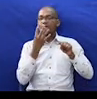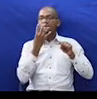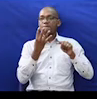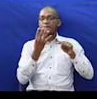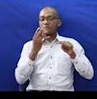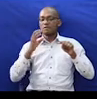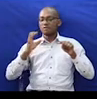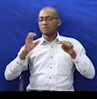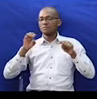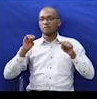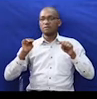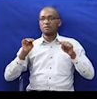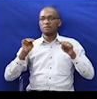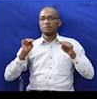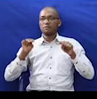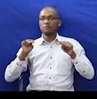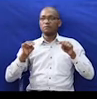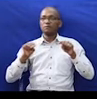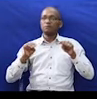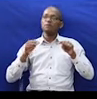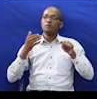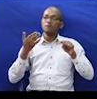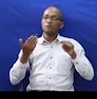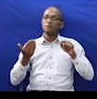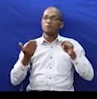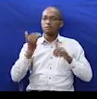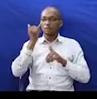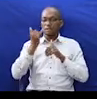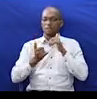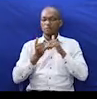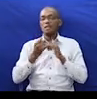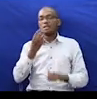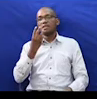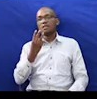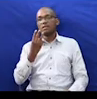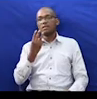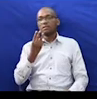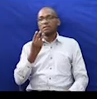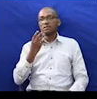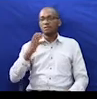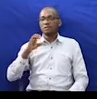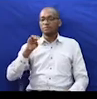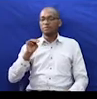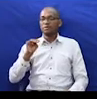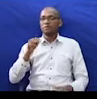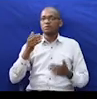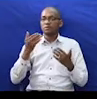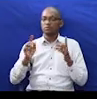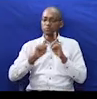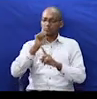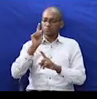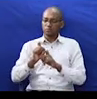and the final AB is 3 centimeter. Our question is to find cosine of the